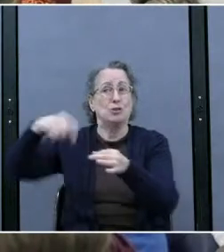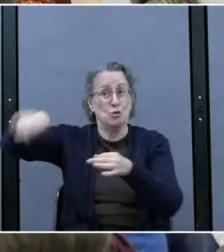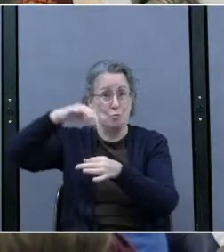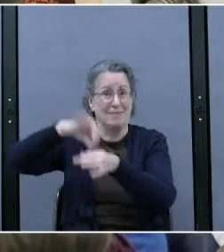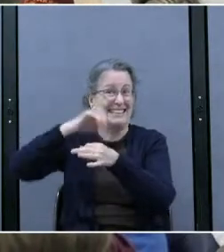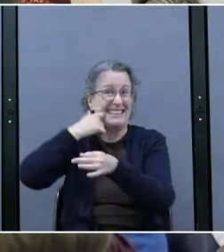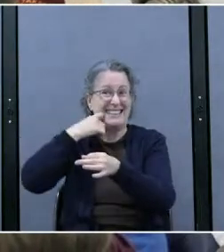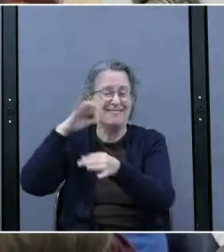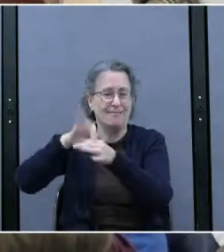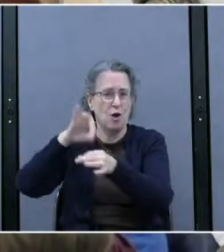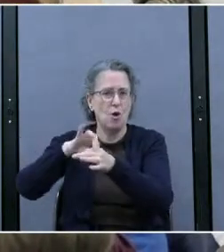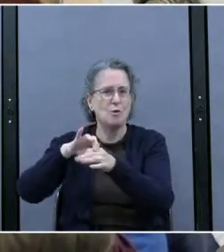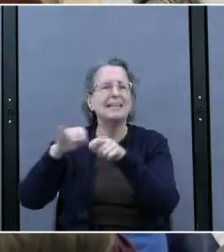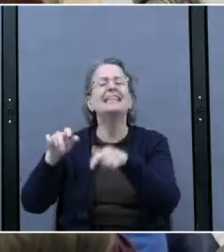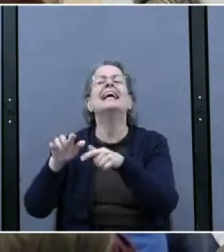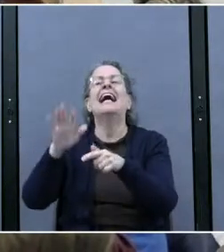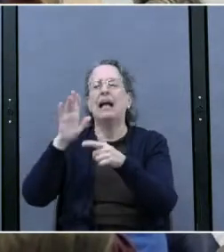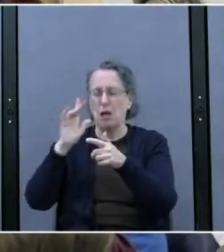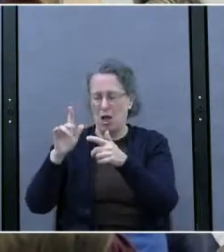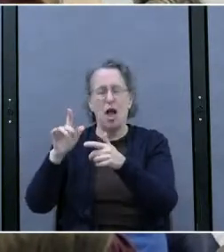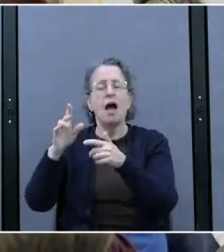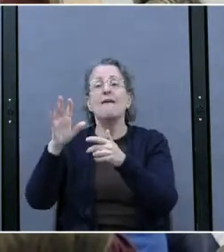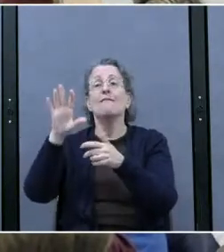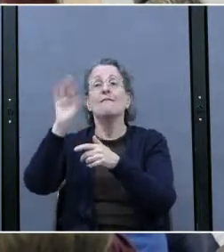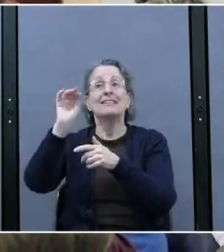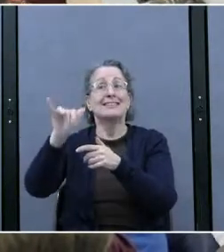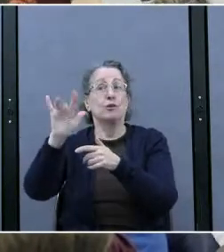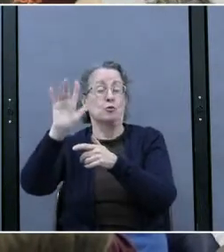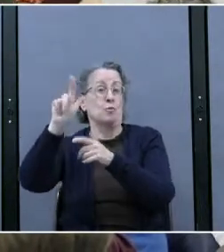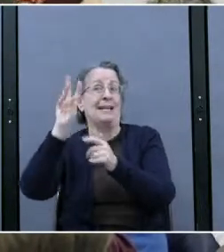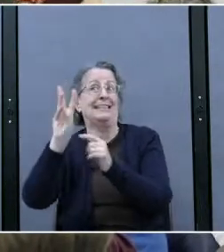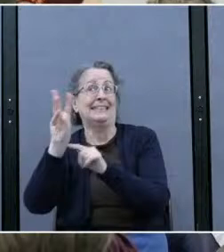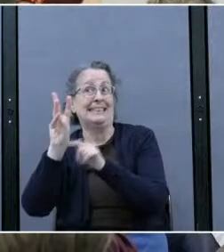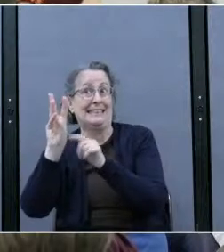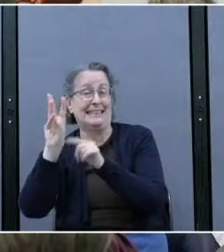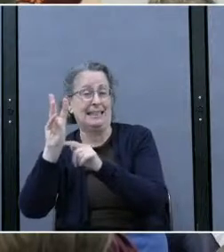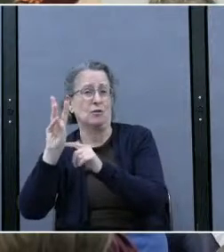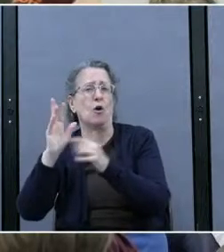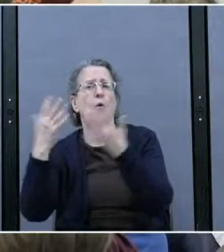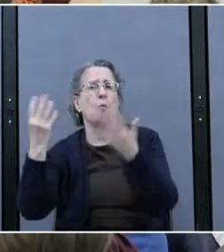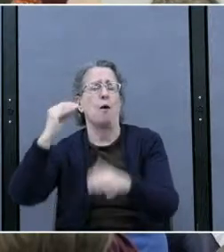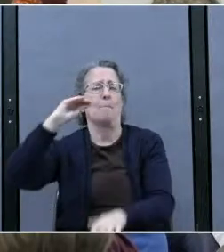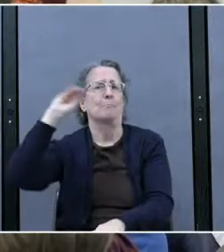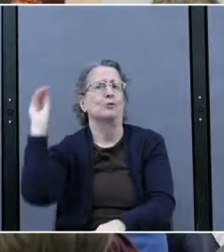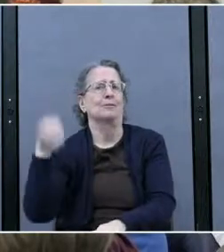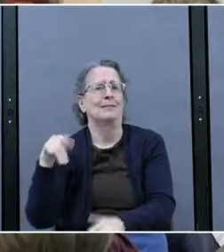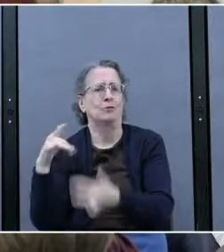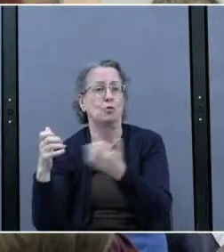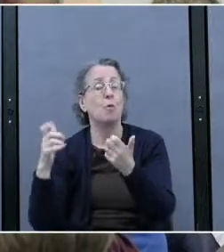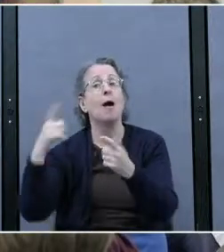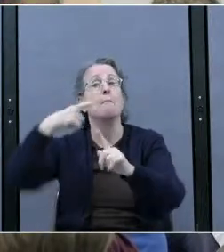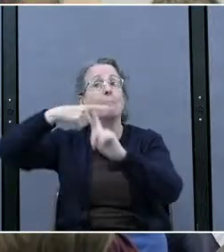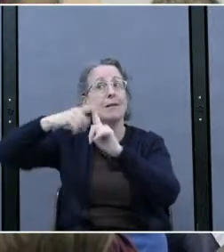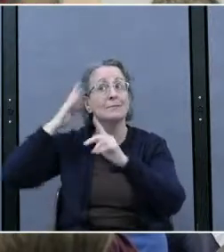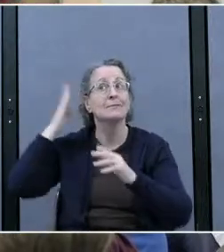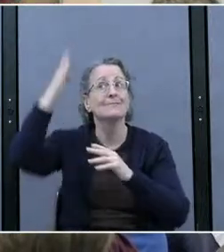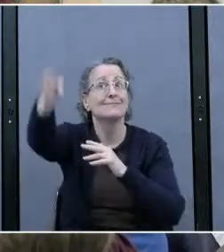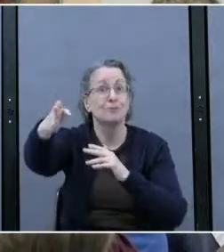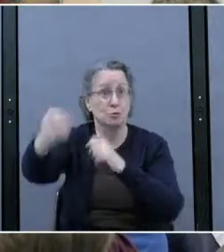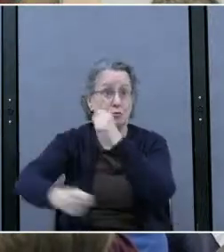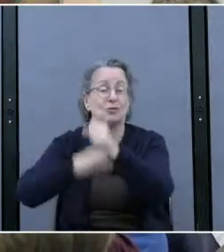the fiscal 26, the budget year we're approaching, and future years. So I think